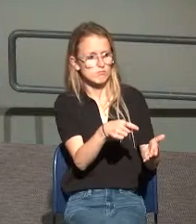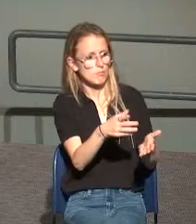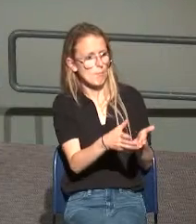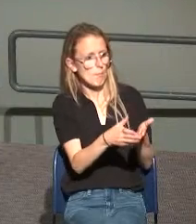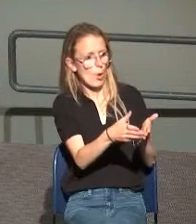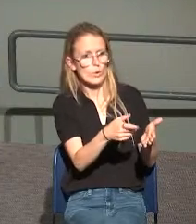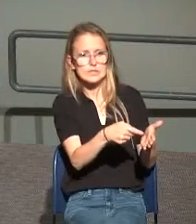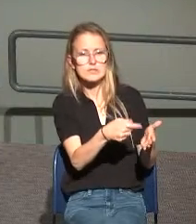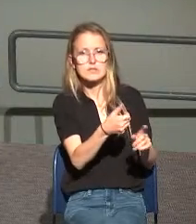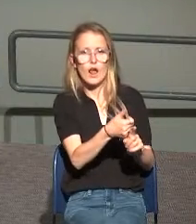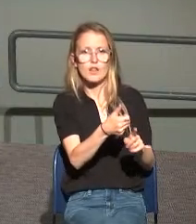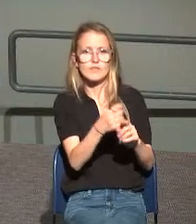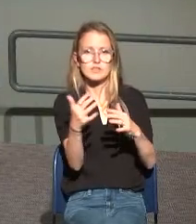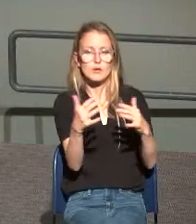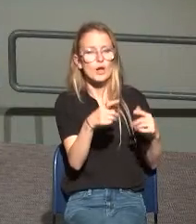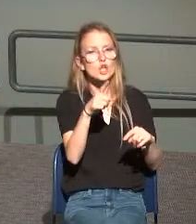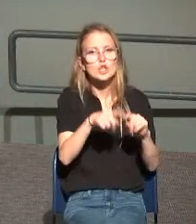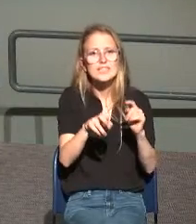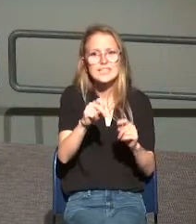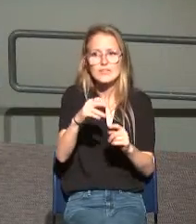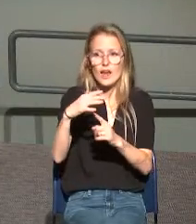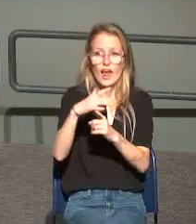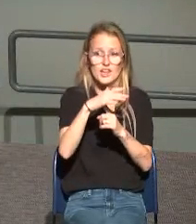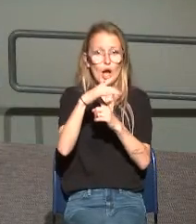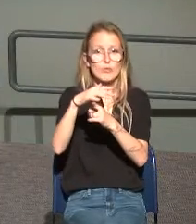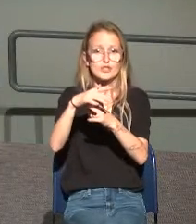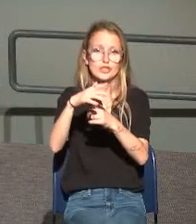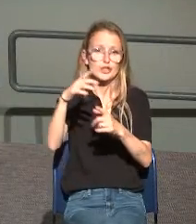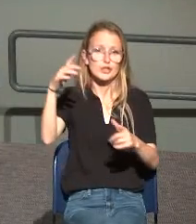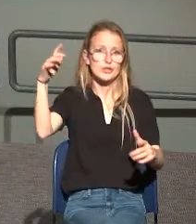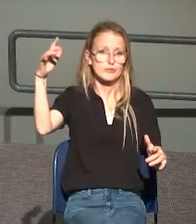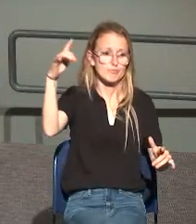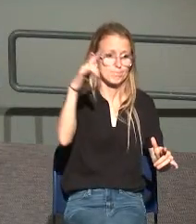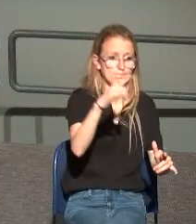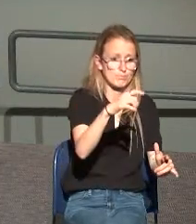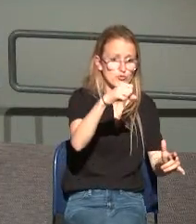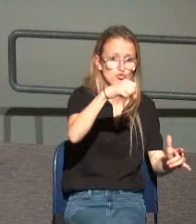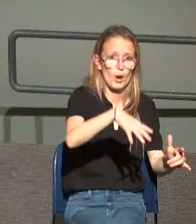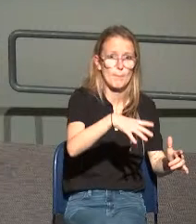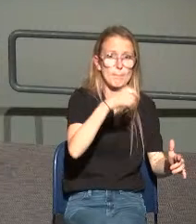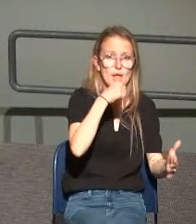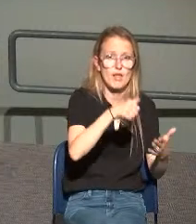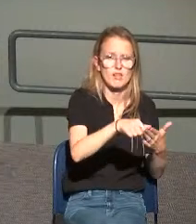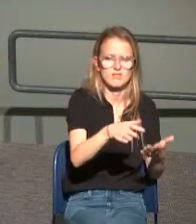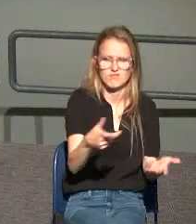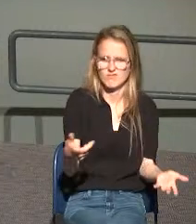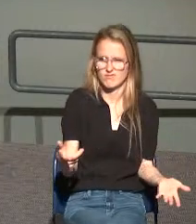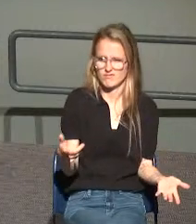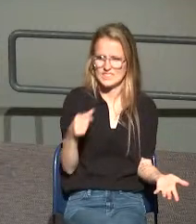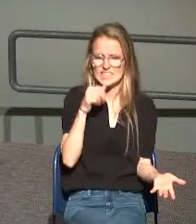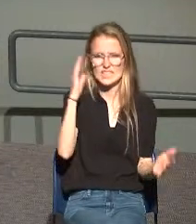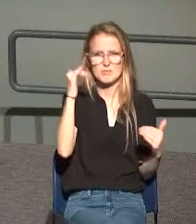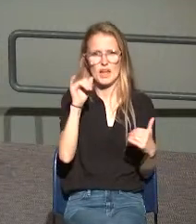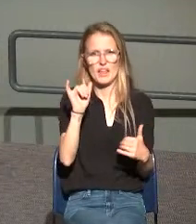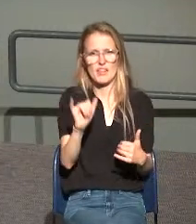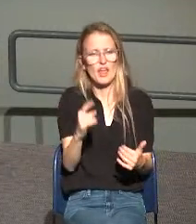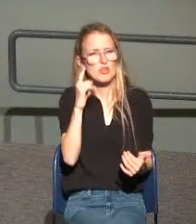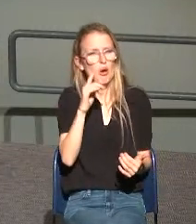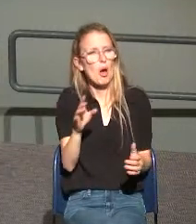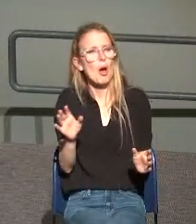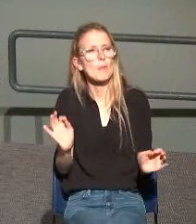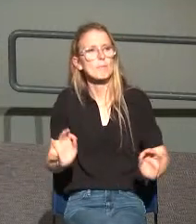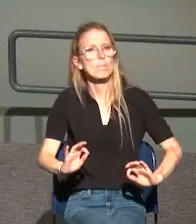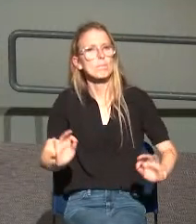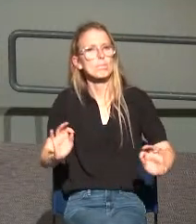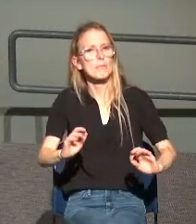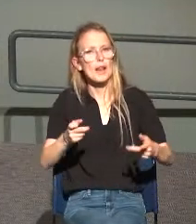even hover her helicopter over a ship to deliver the mail, which was not something she had really expected. She expected she'd be able to serve